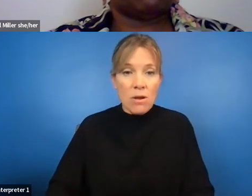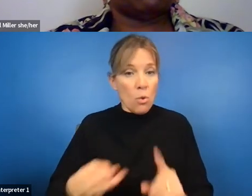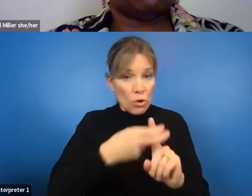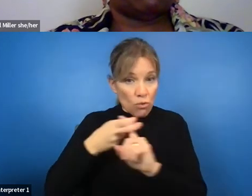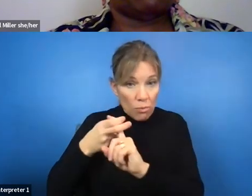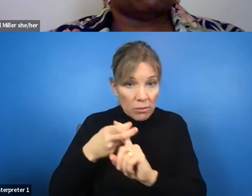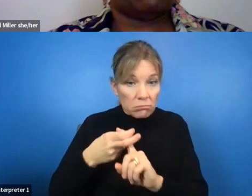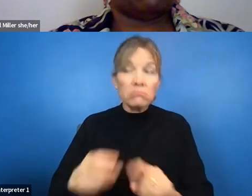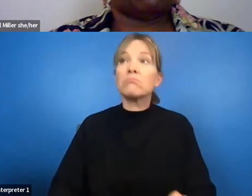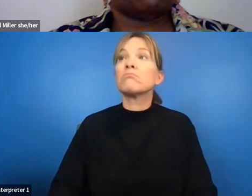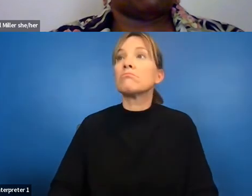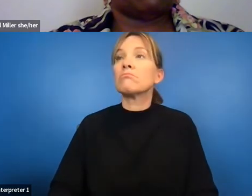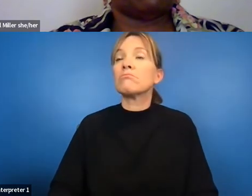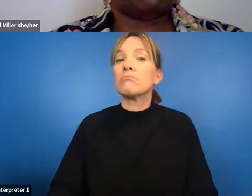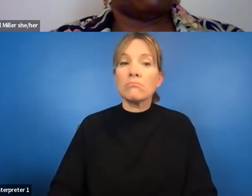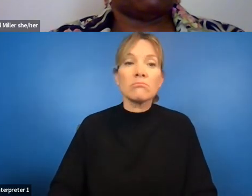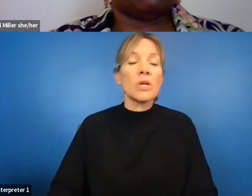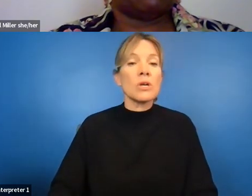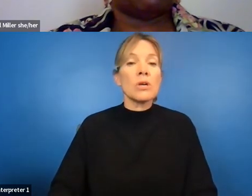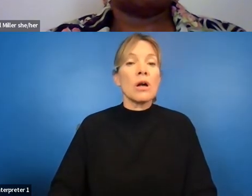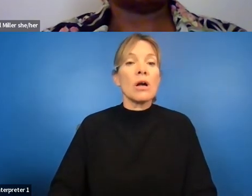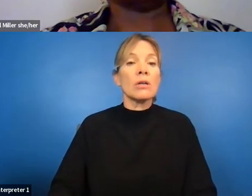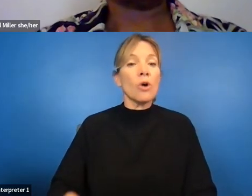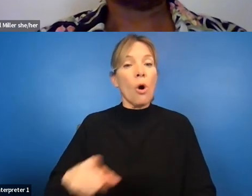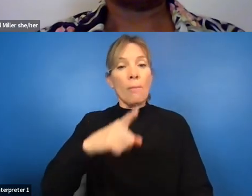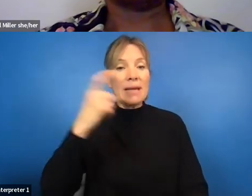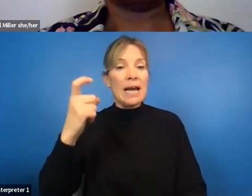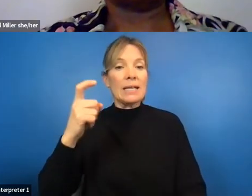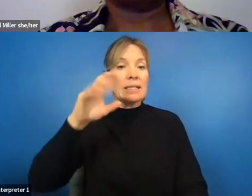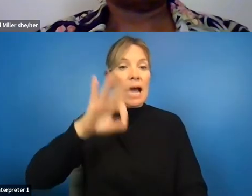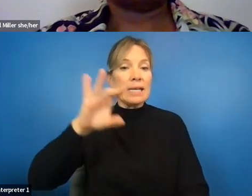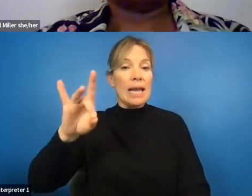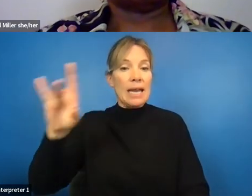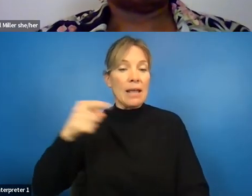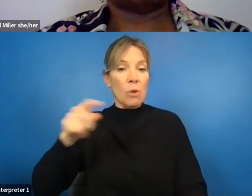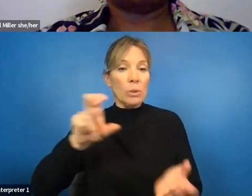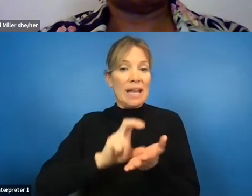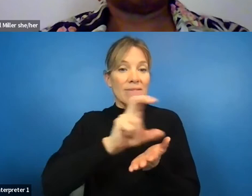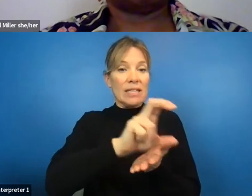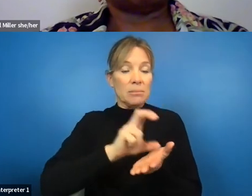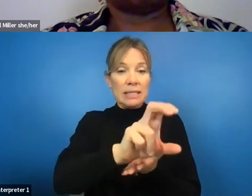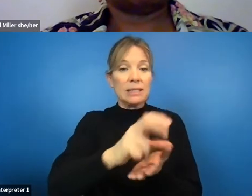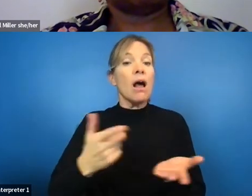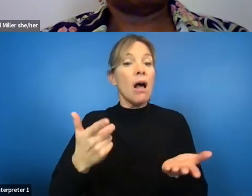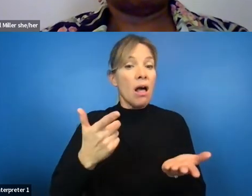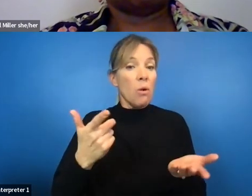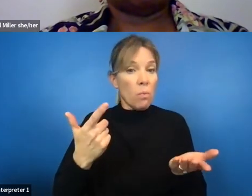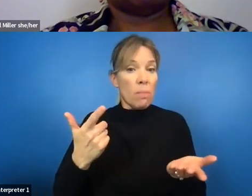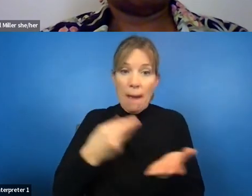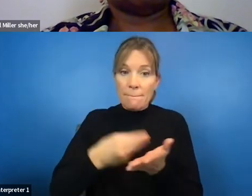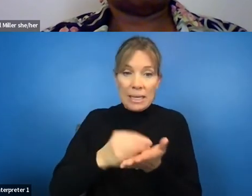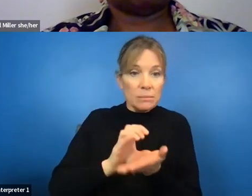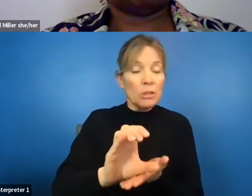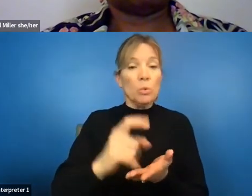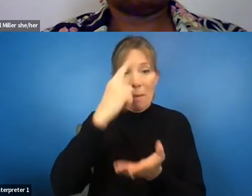recruitment. And so with the investments that are coming in from 988, with the investments that are going into mental